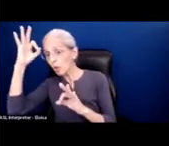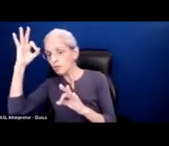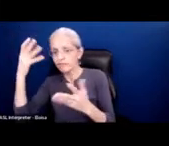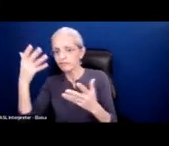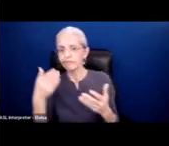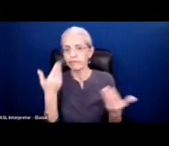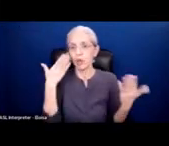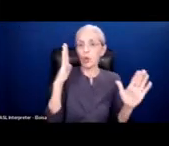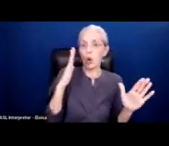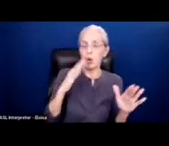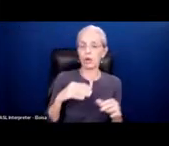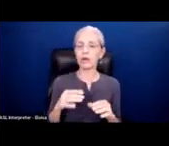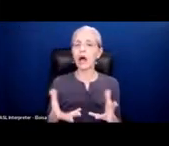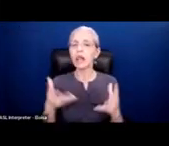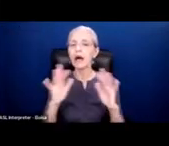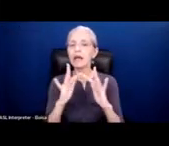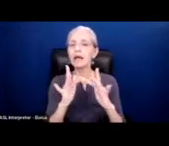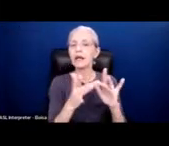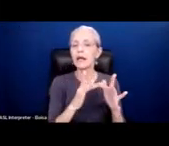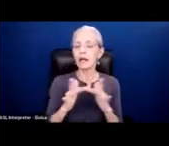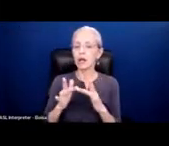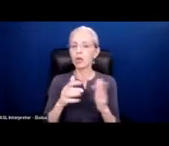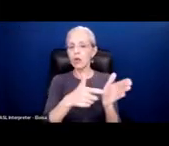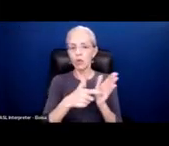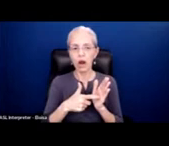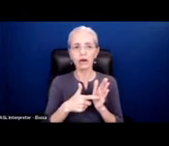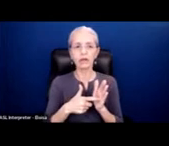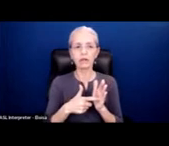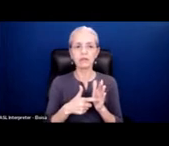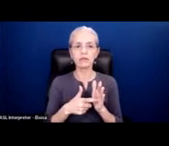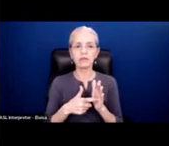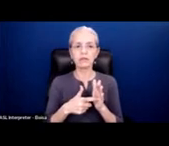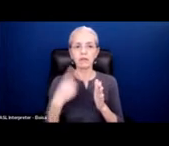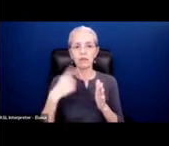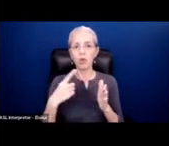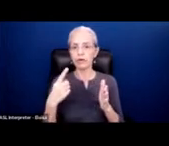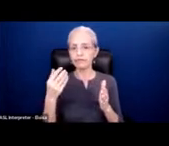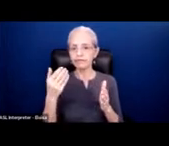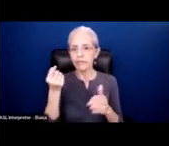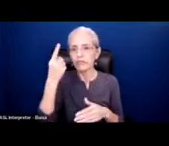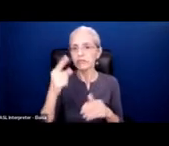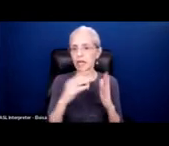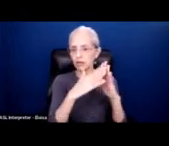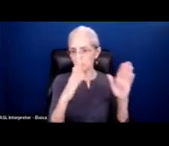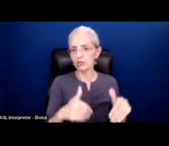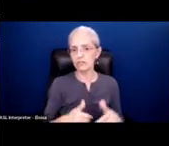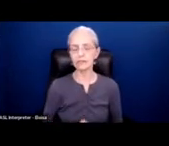of networking that needs to be done and coordination across services. Next slide.